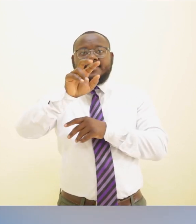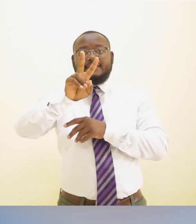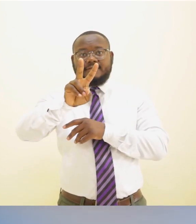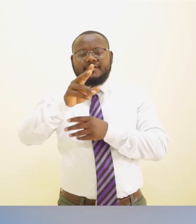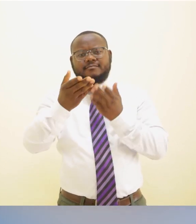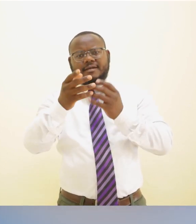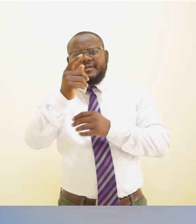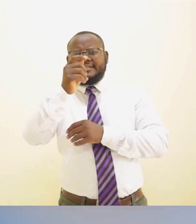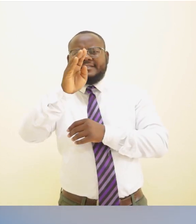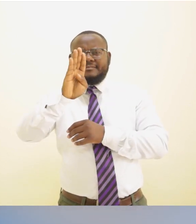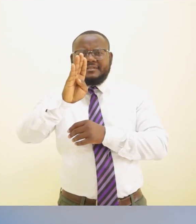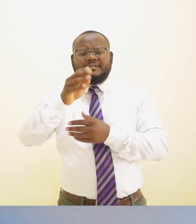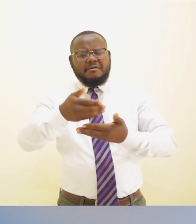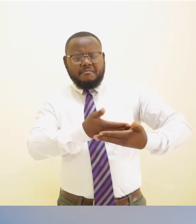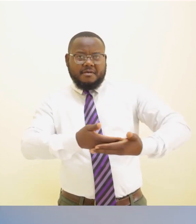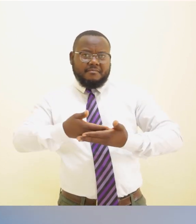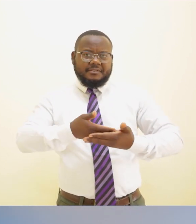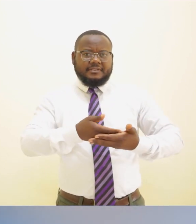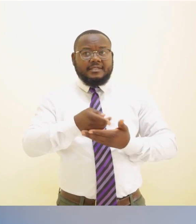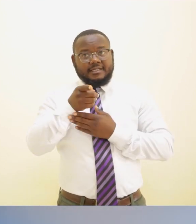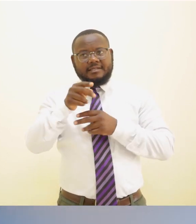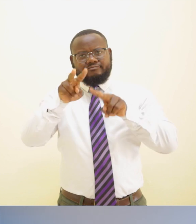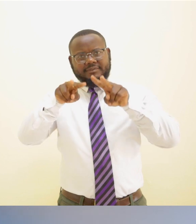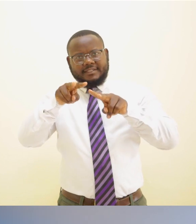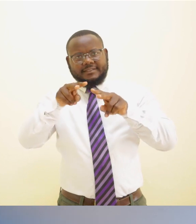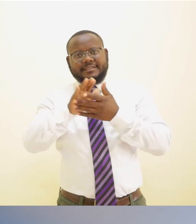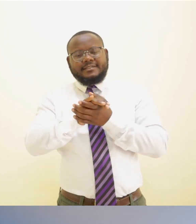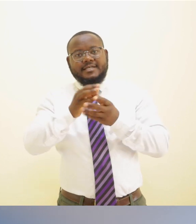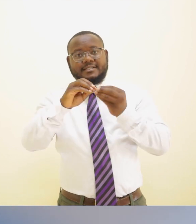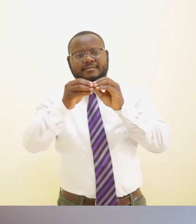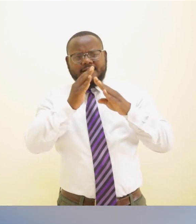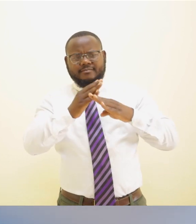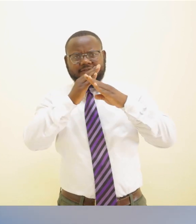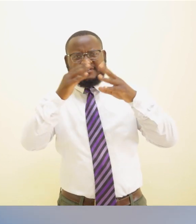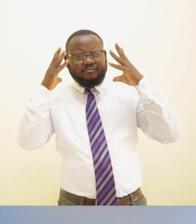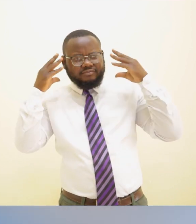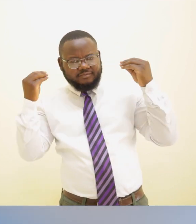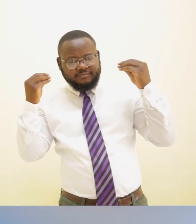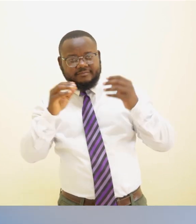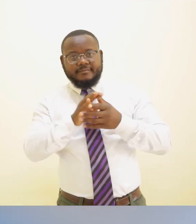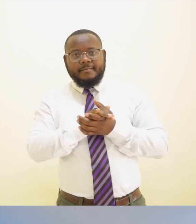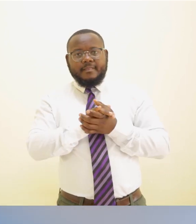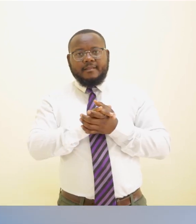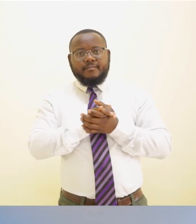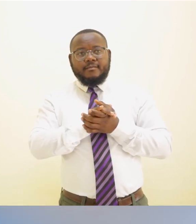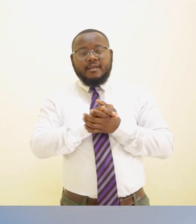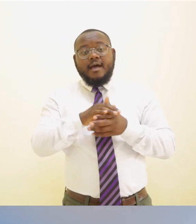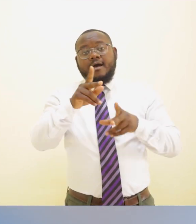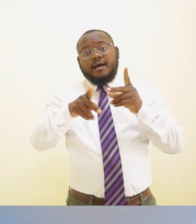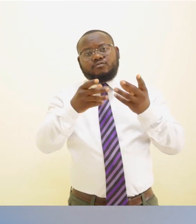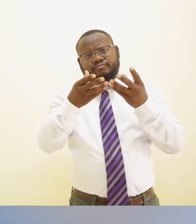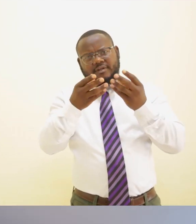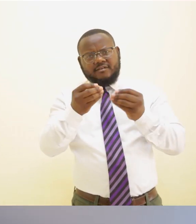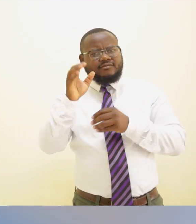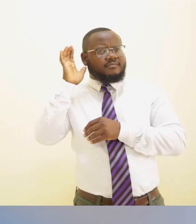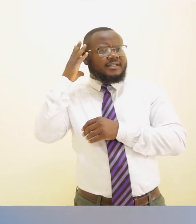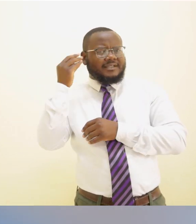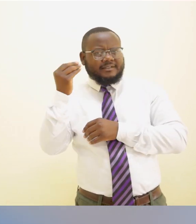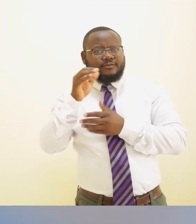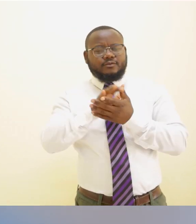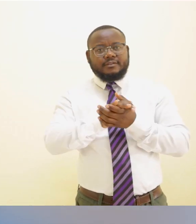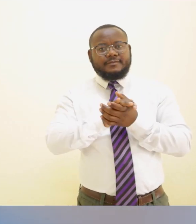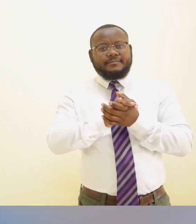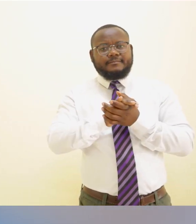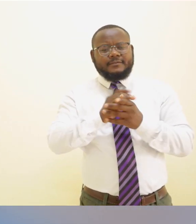or TB patients and premature babies can prevent permanent damage. For people already living with hearing loss, rehabilitation through